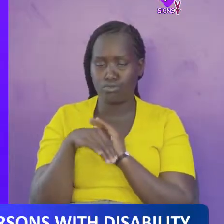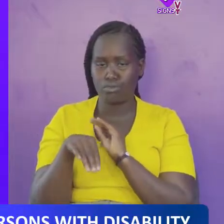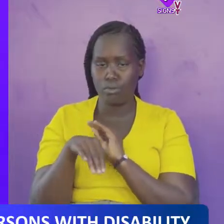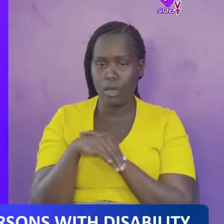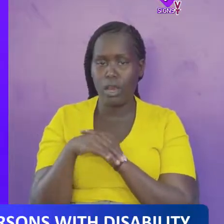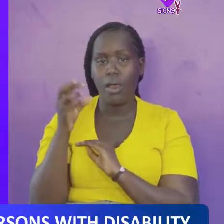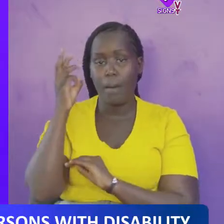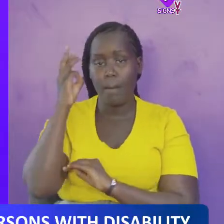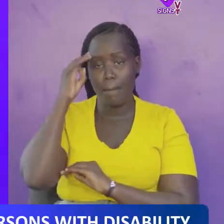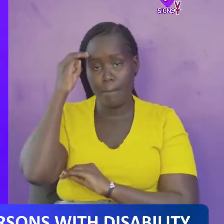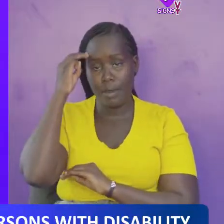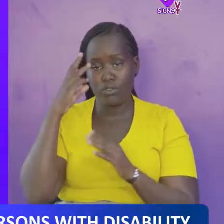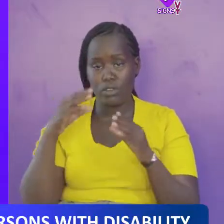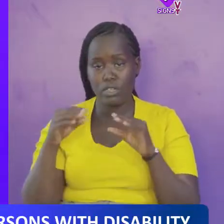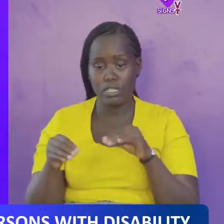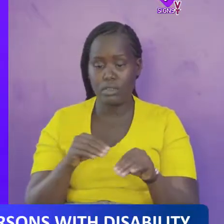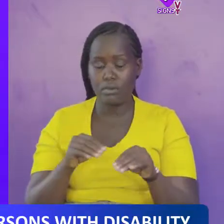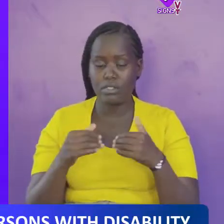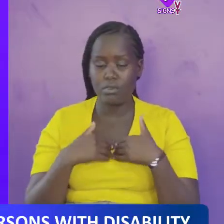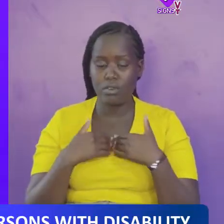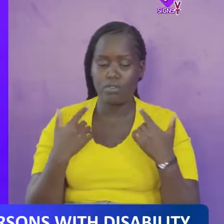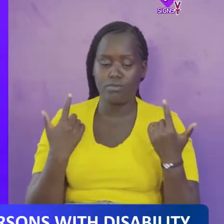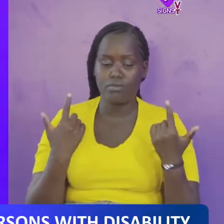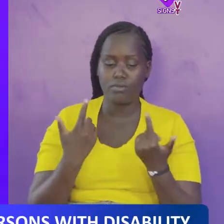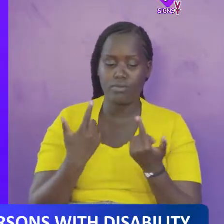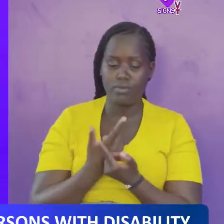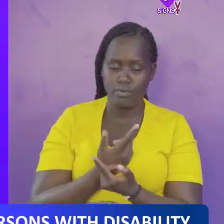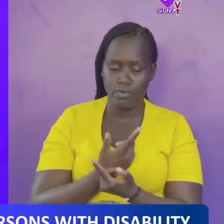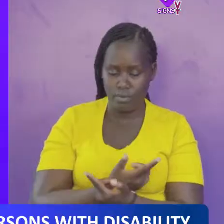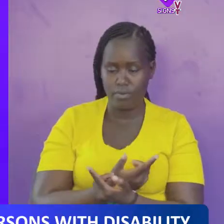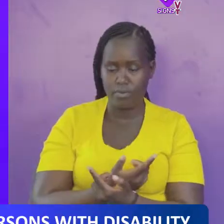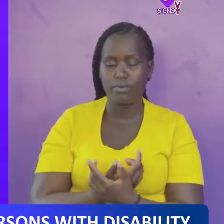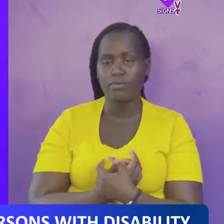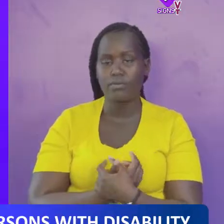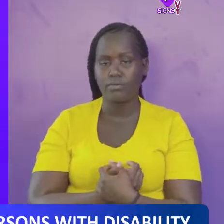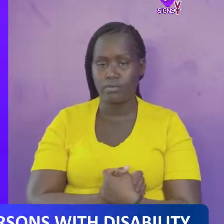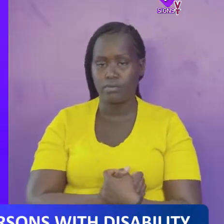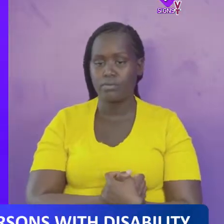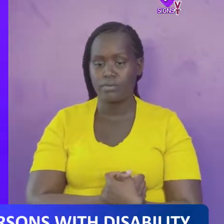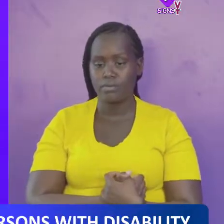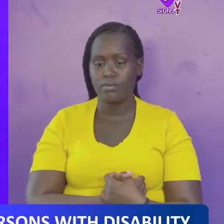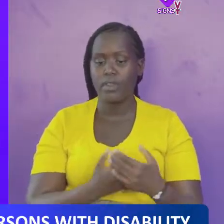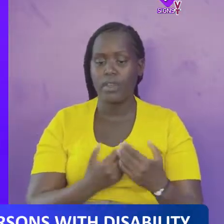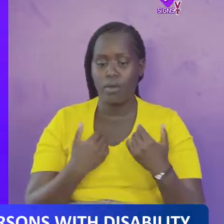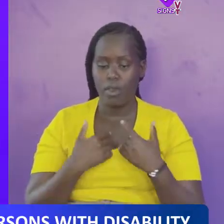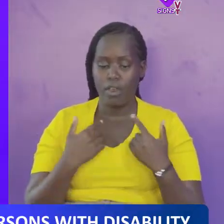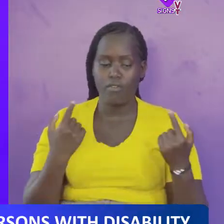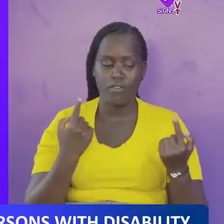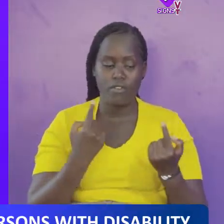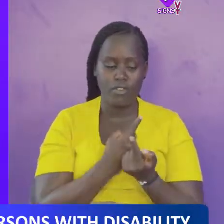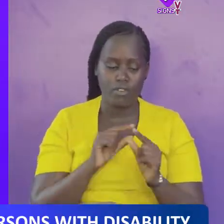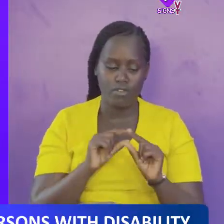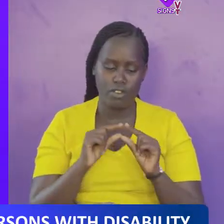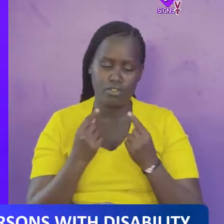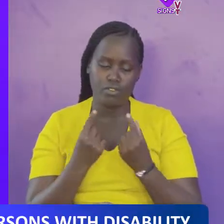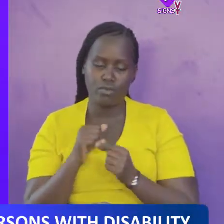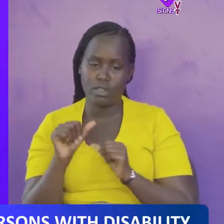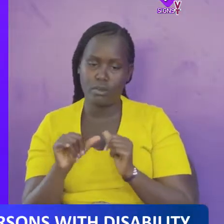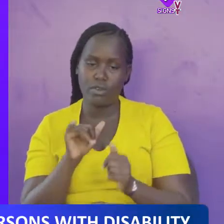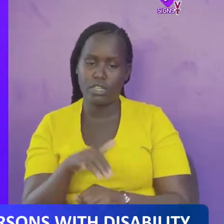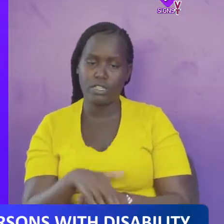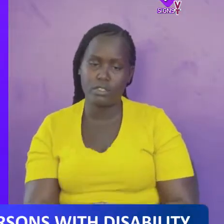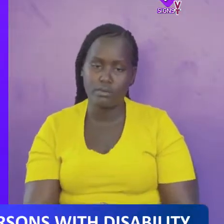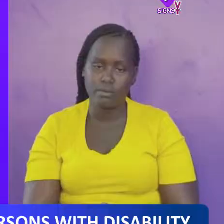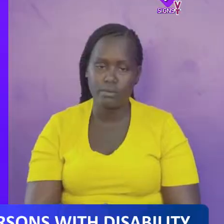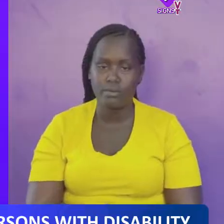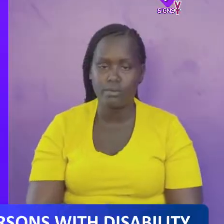have variety of them. Right. We have different categories of them. Right. Yeah.